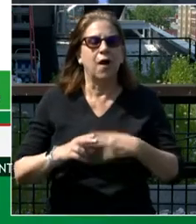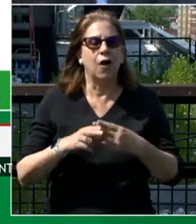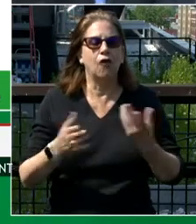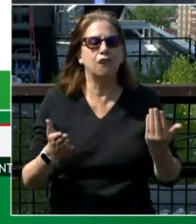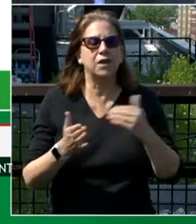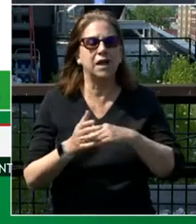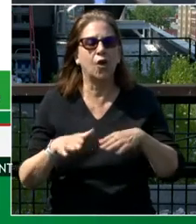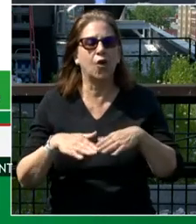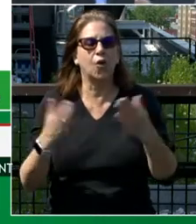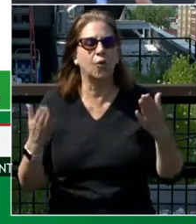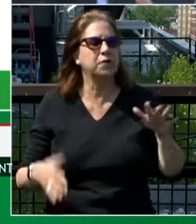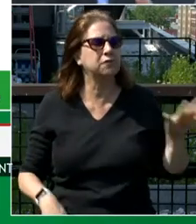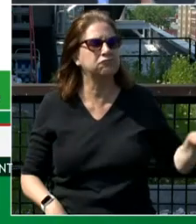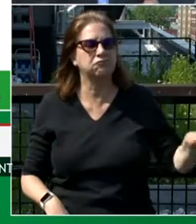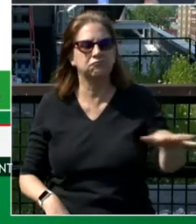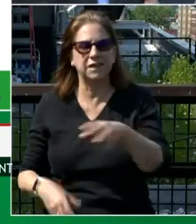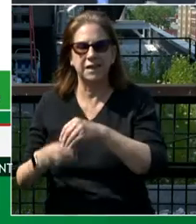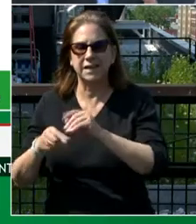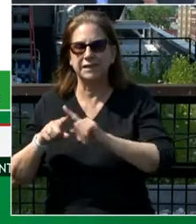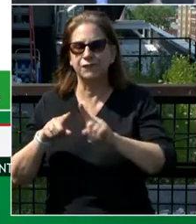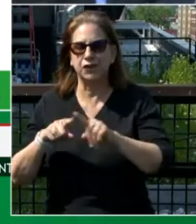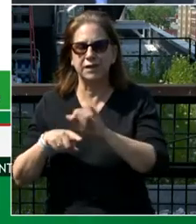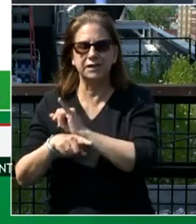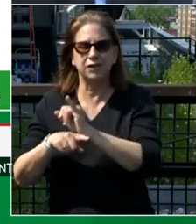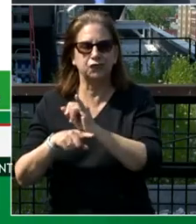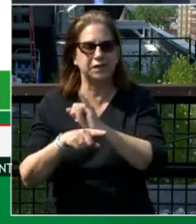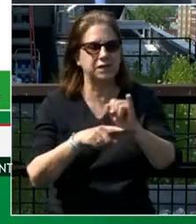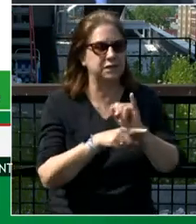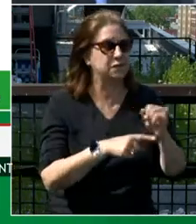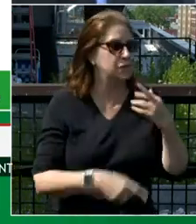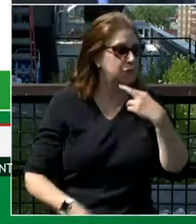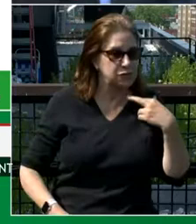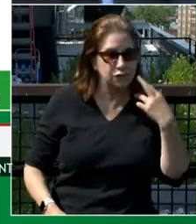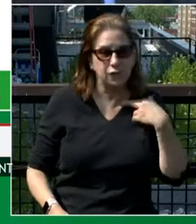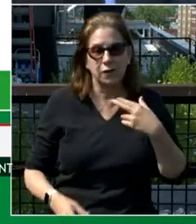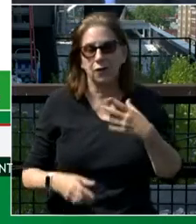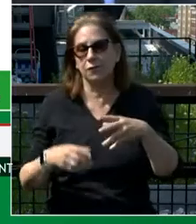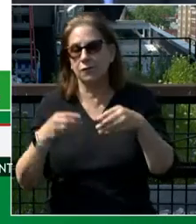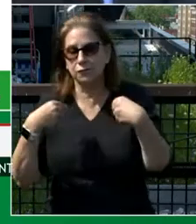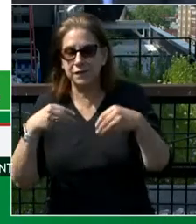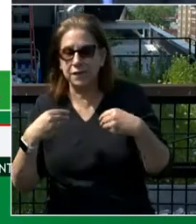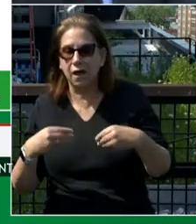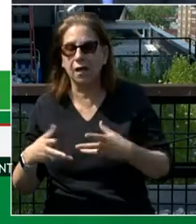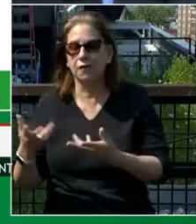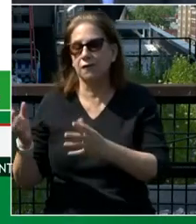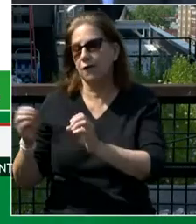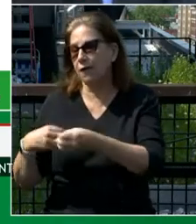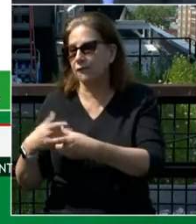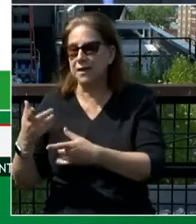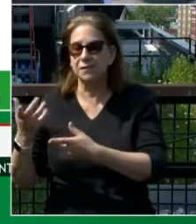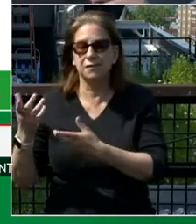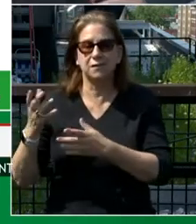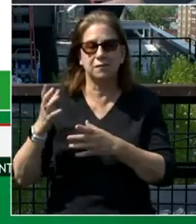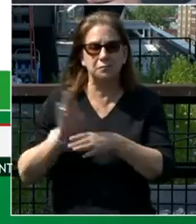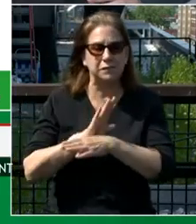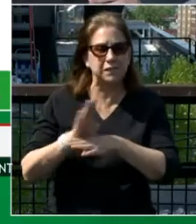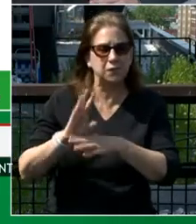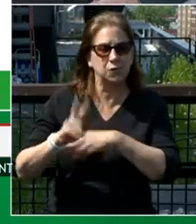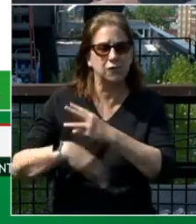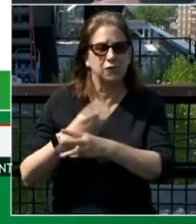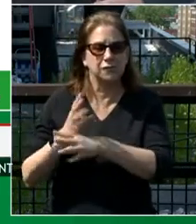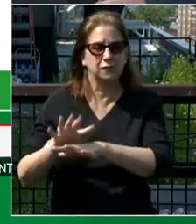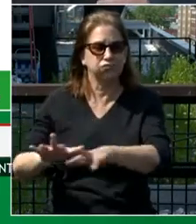hospitality, restaurants, as well as those who work in offices, just to talk about the return to work. So we started a return to work